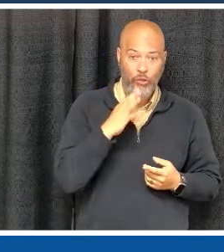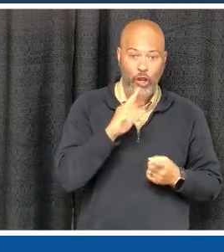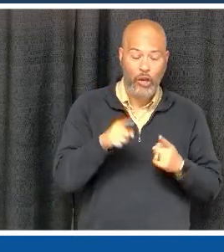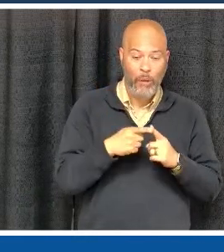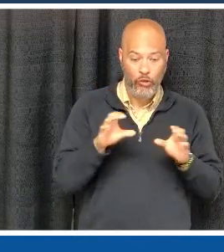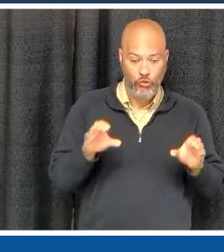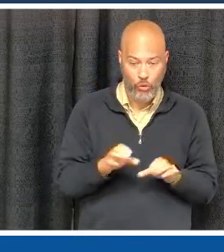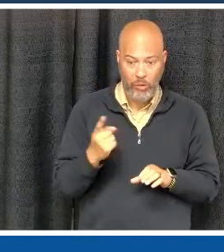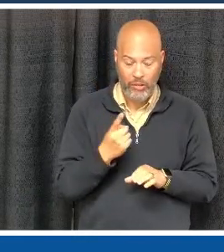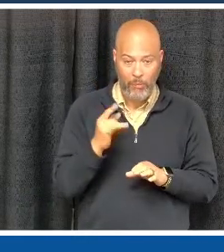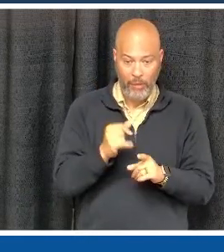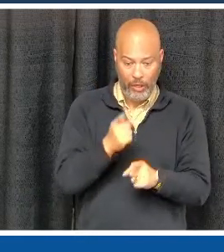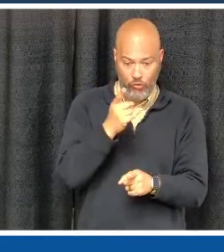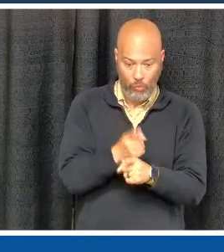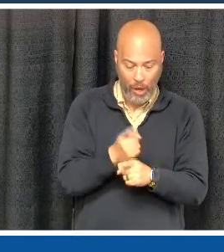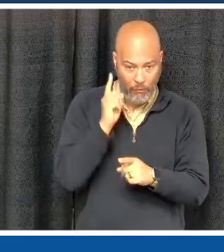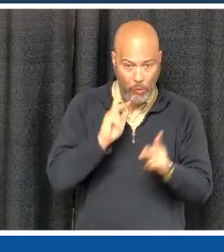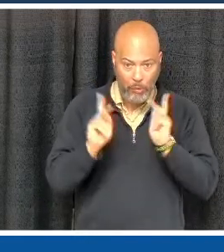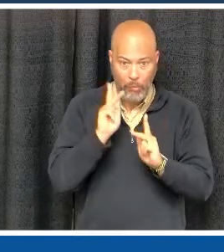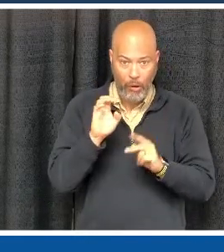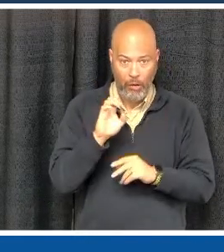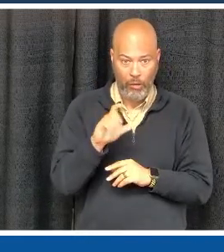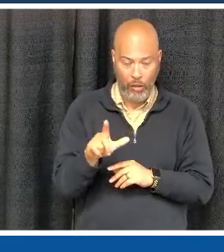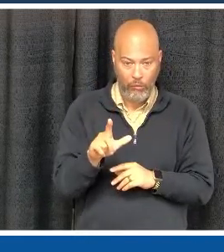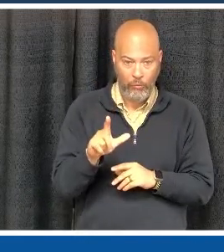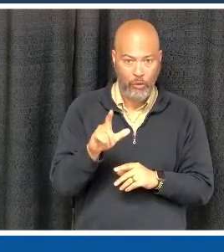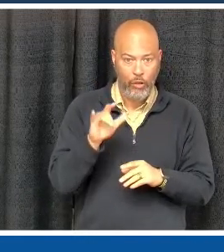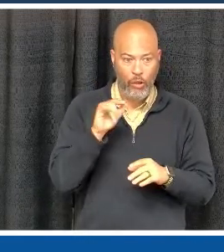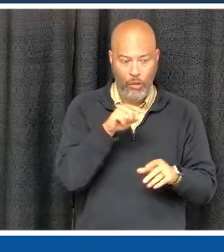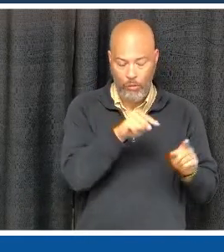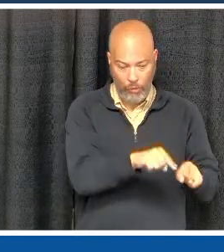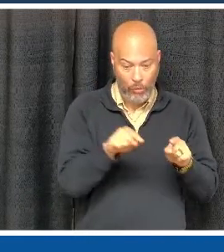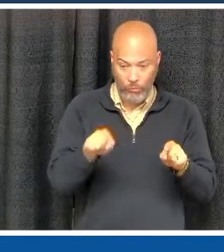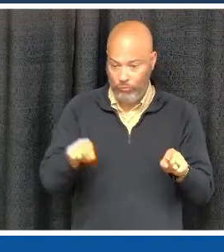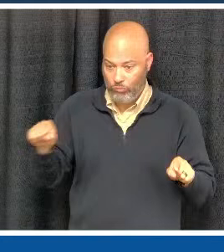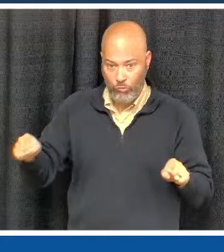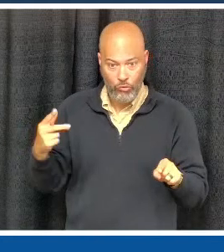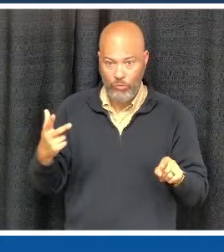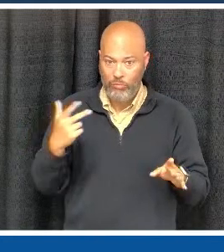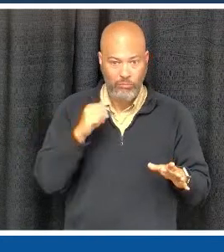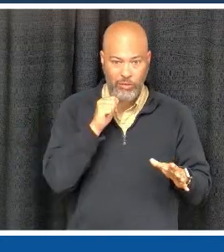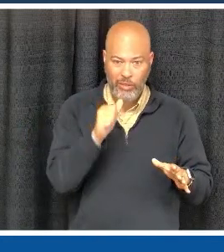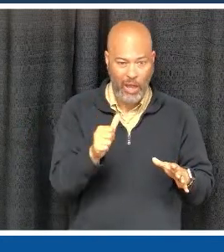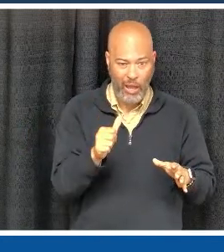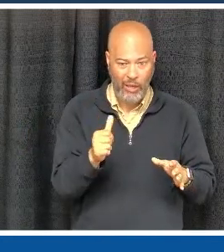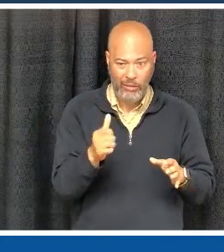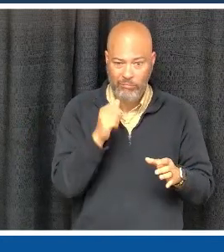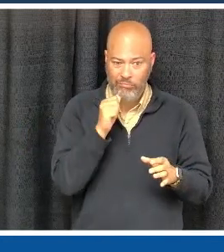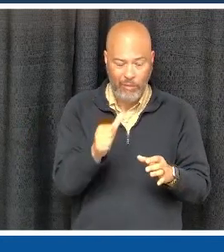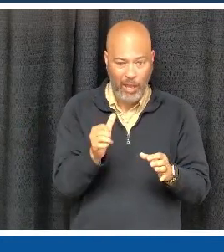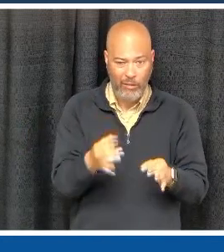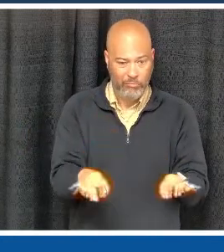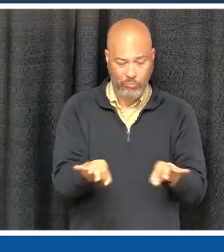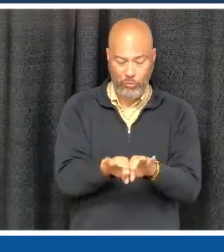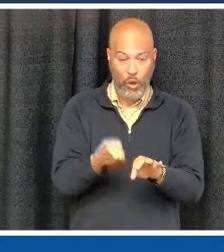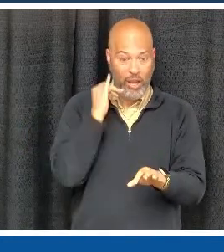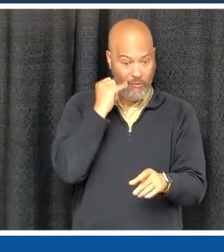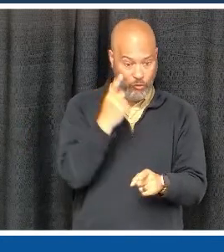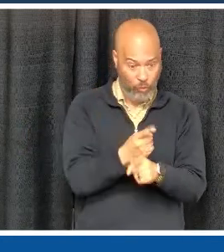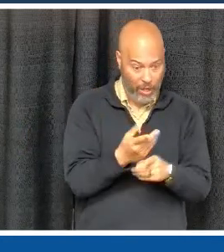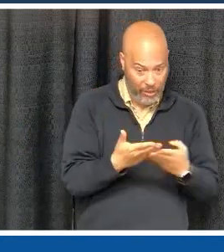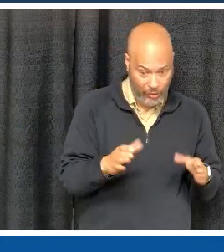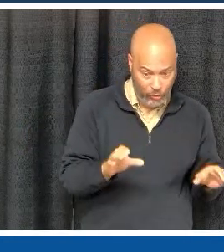doing something that is right for the people of Clarksville, those arguments do not hold any water for me. If it's the right thing to